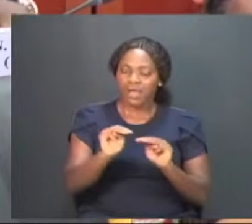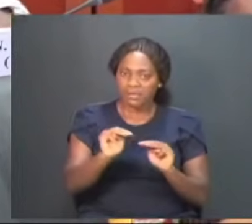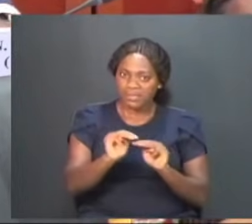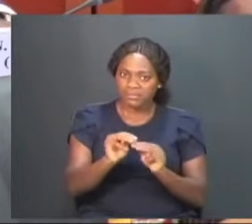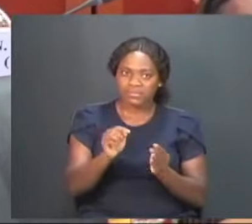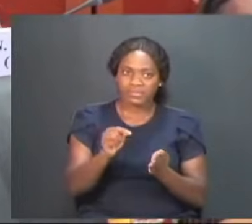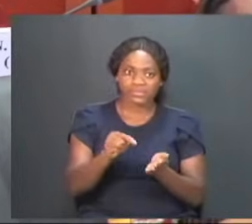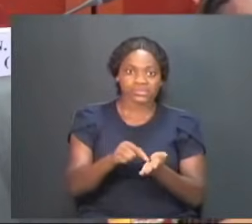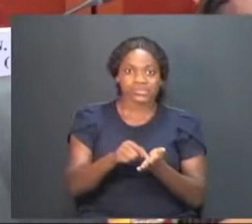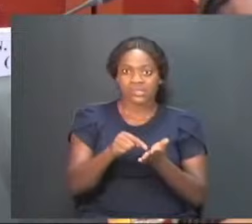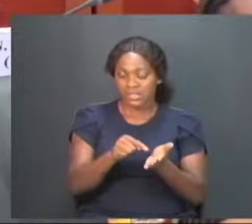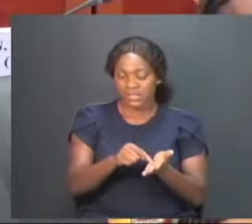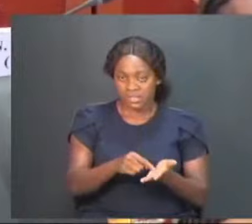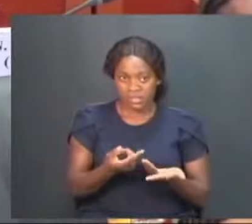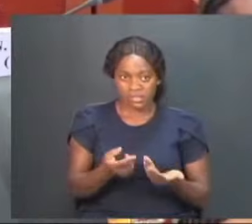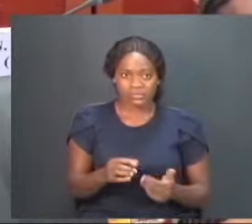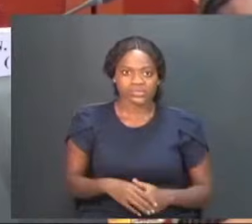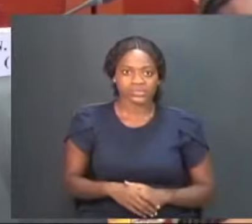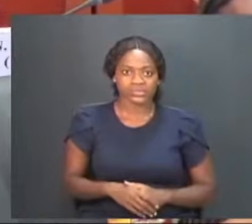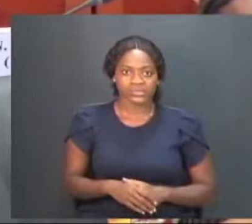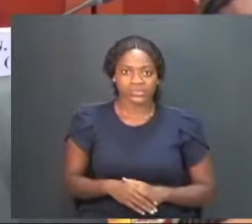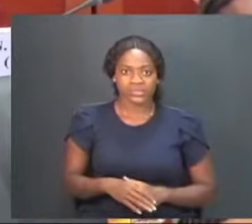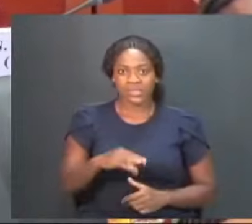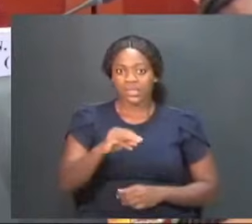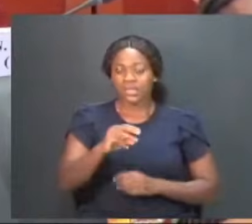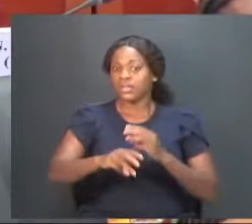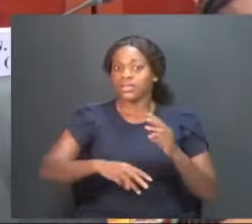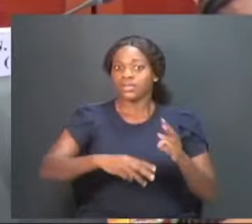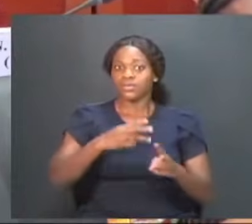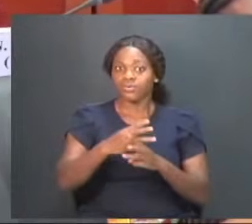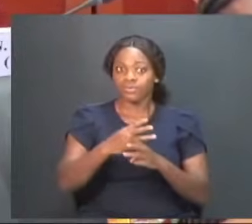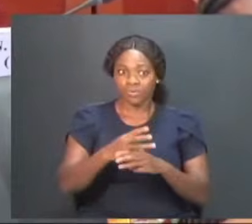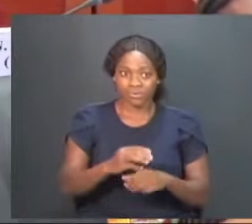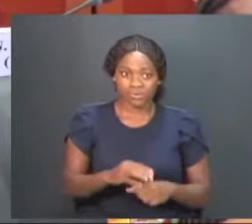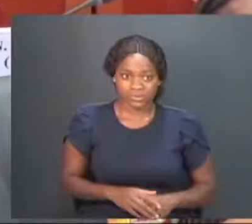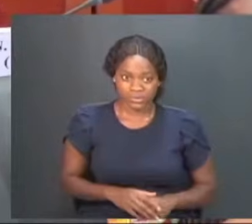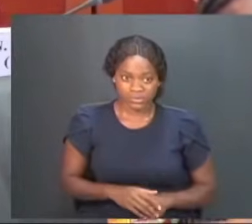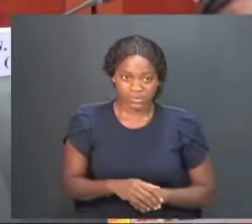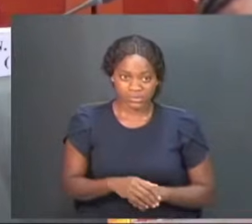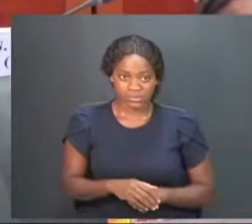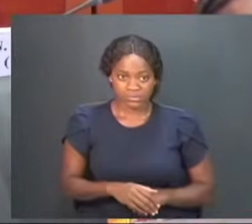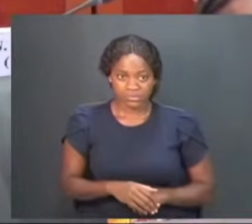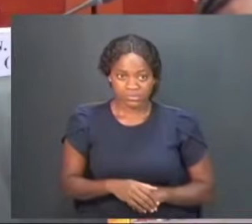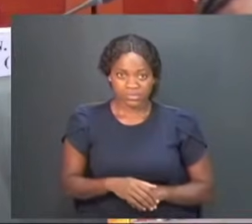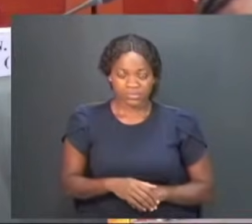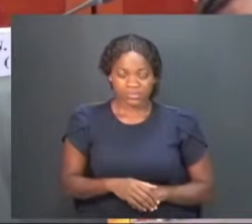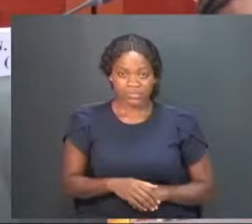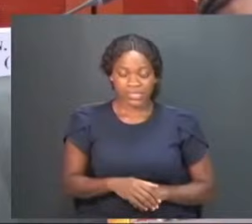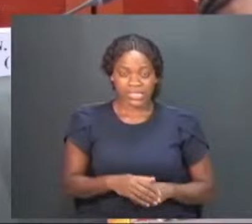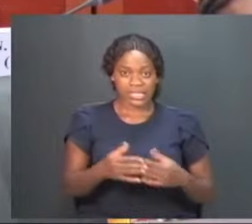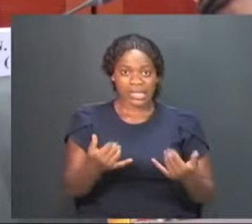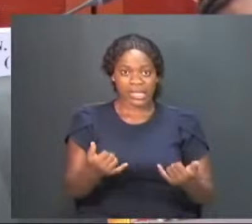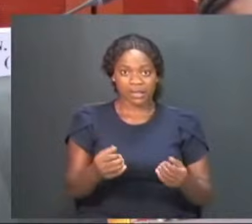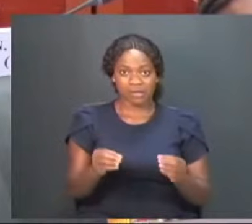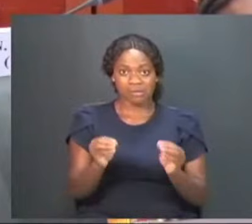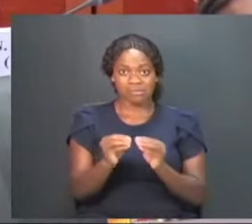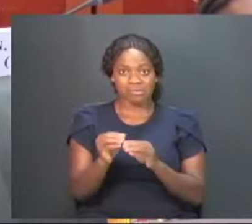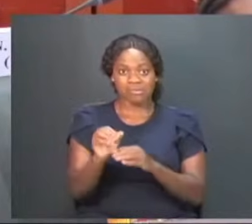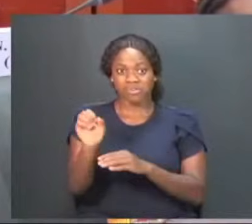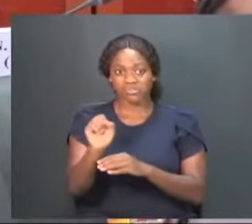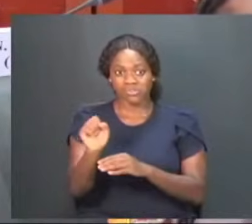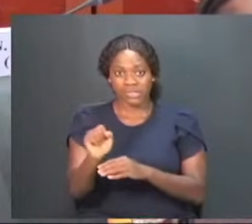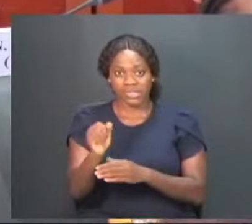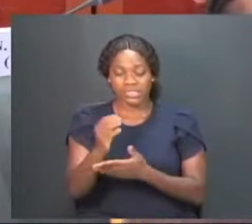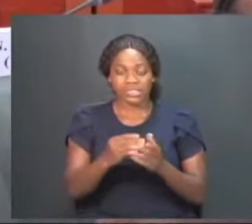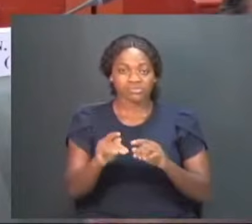others. And all over the world, because of that, because of the weaponization of the dollar along the way, people are now moving either into